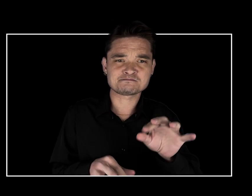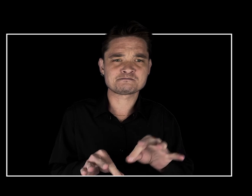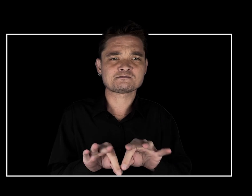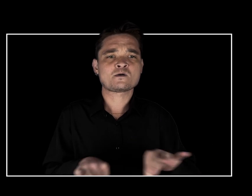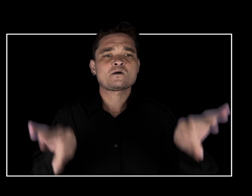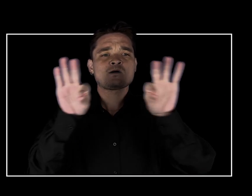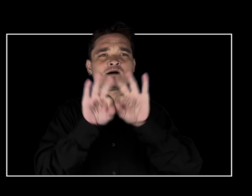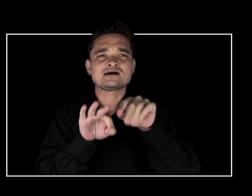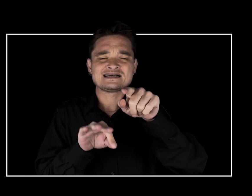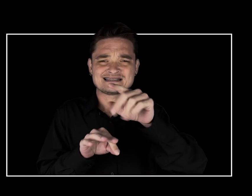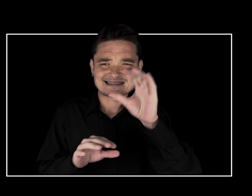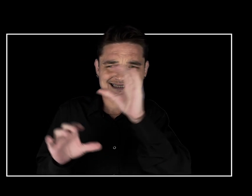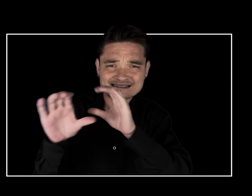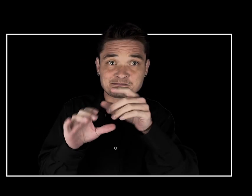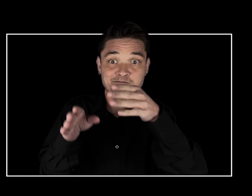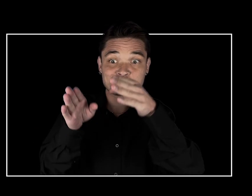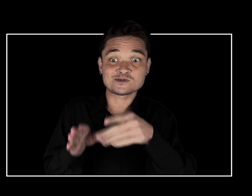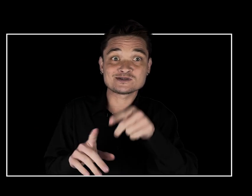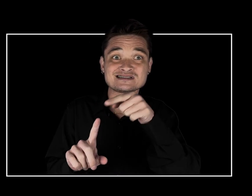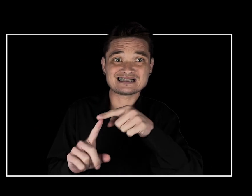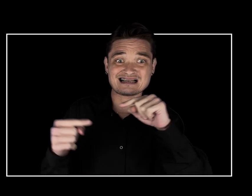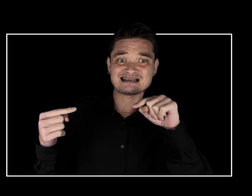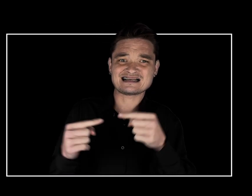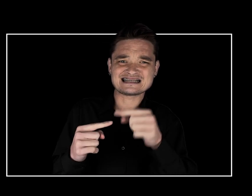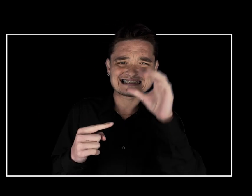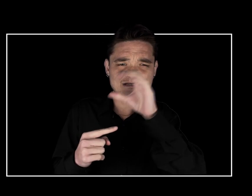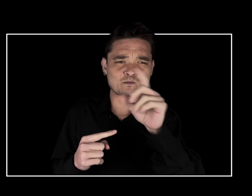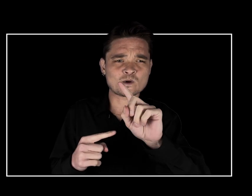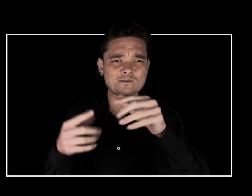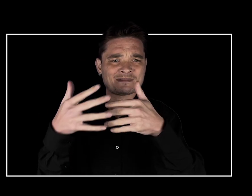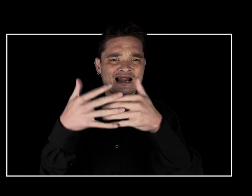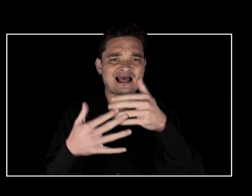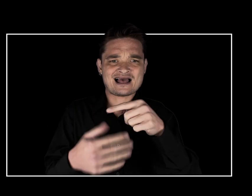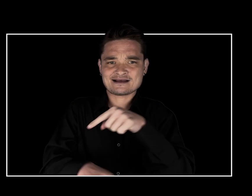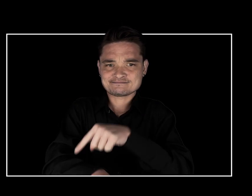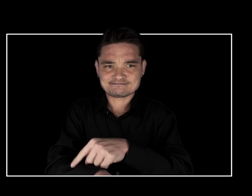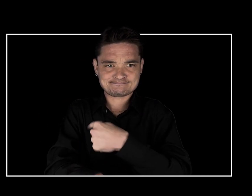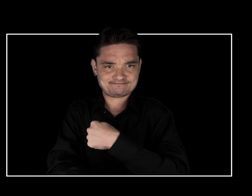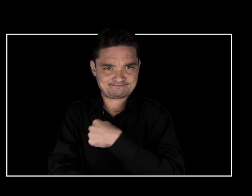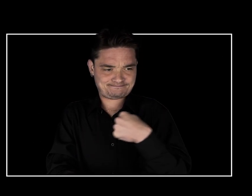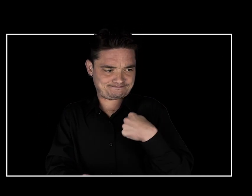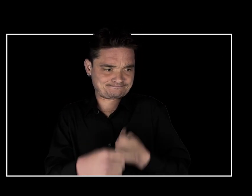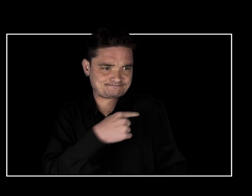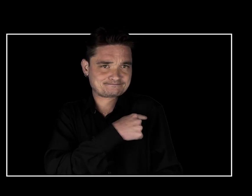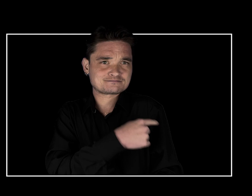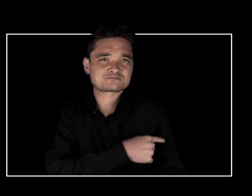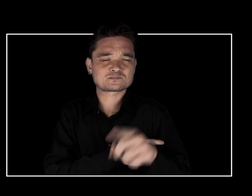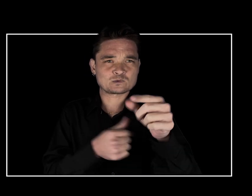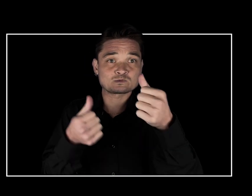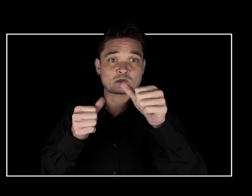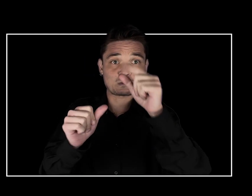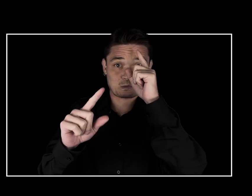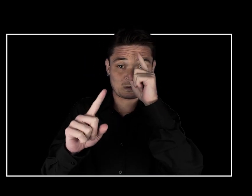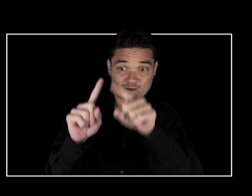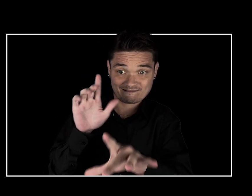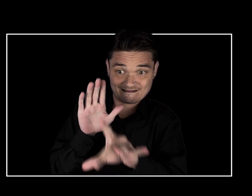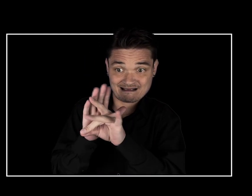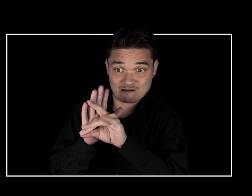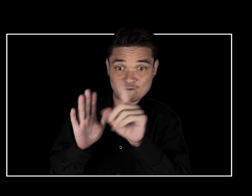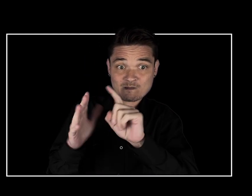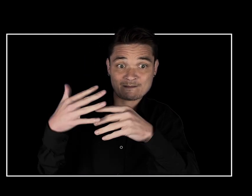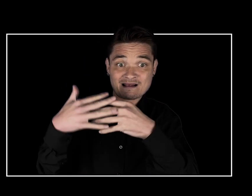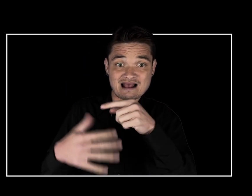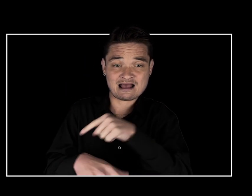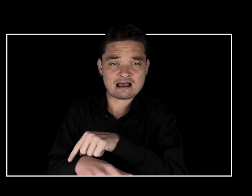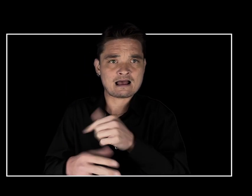bleeding is a very important step, ensuring the bleeding from an injured person is controlled or stopped. As an